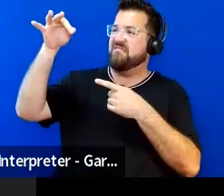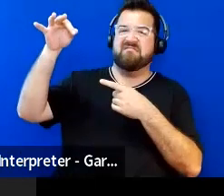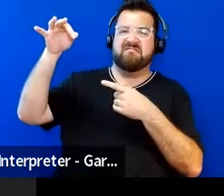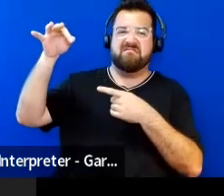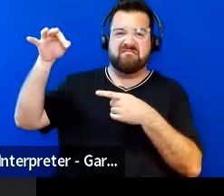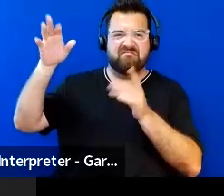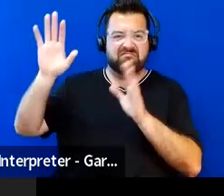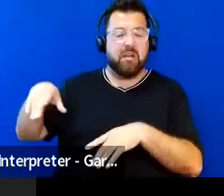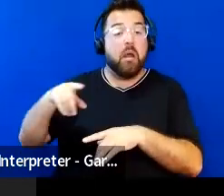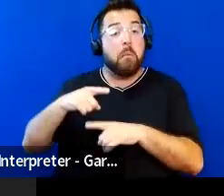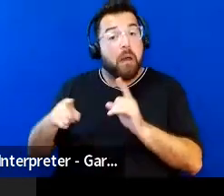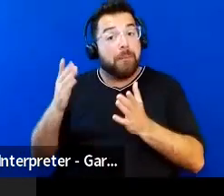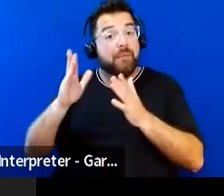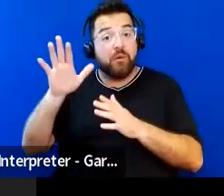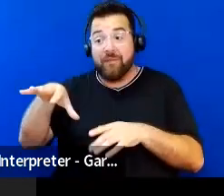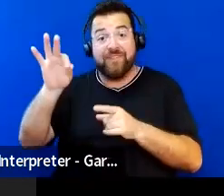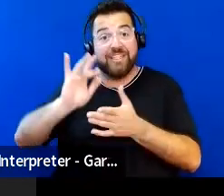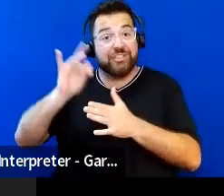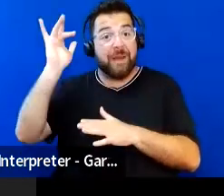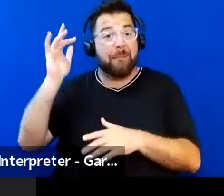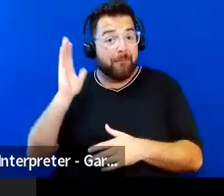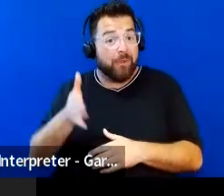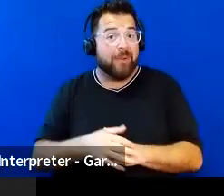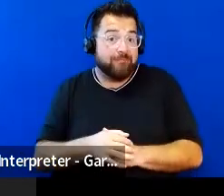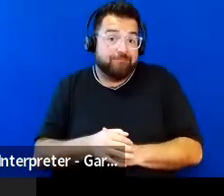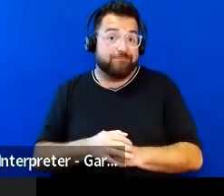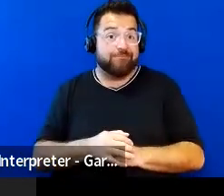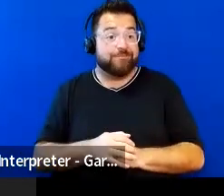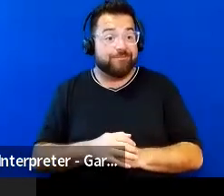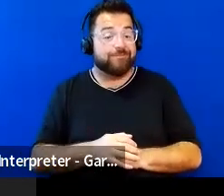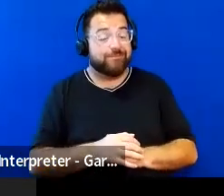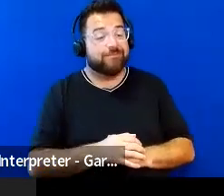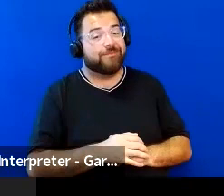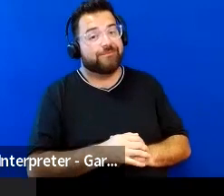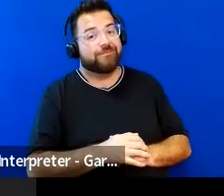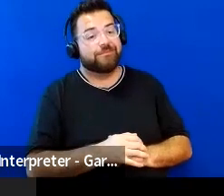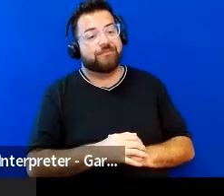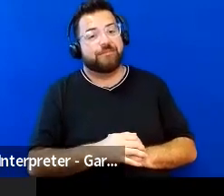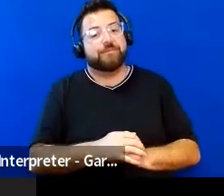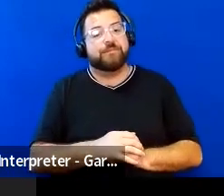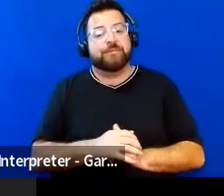may find a few gems in there. Okay. All right.